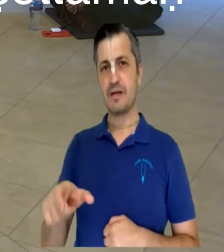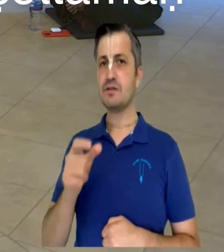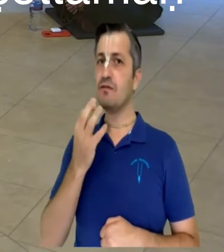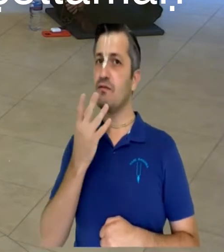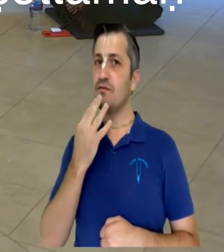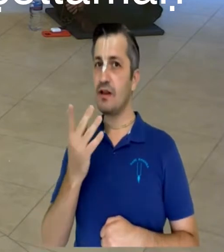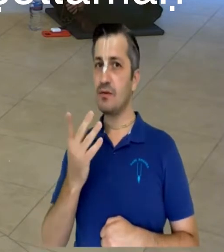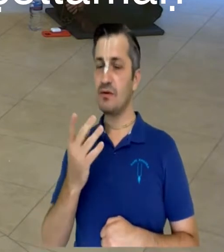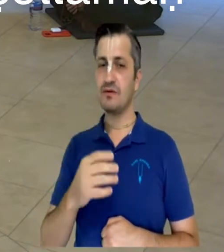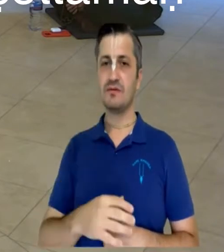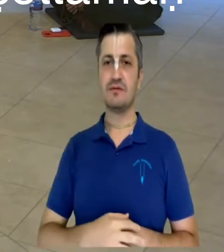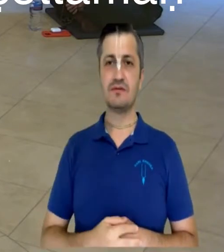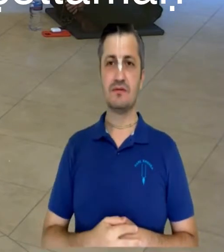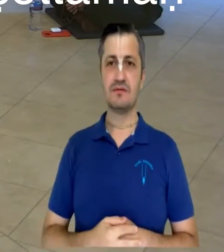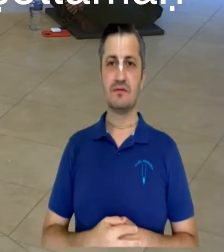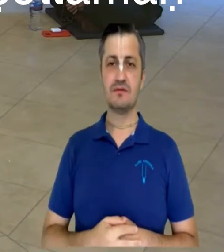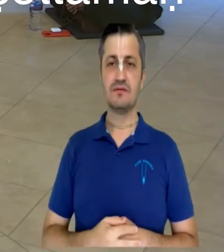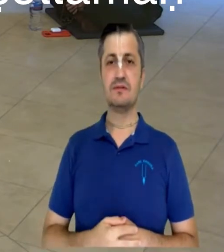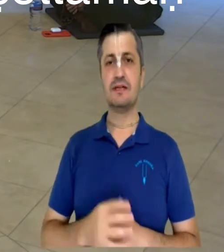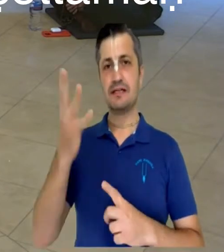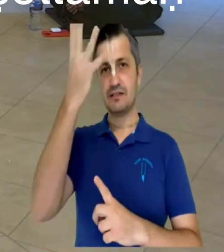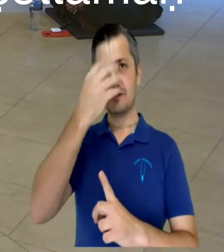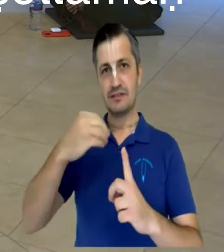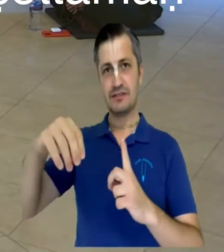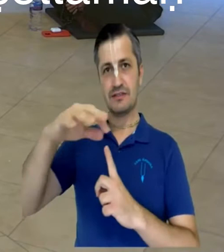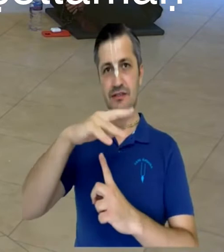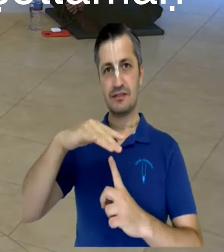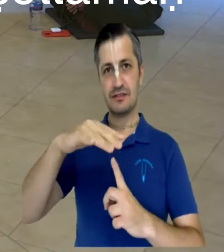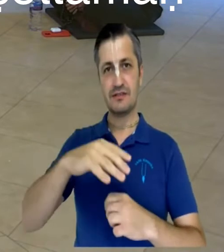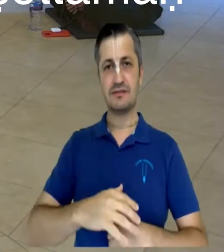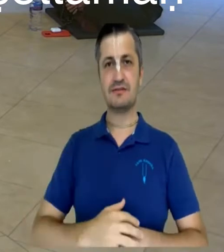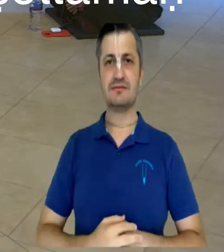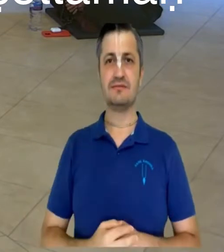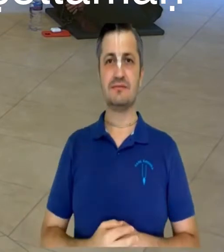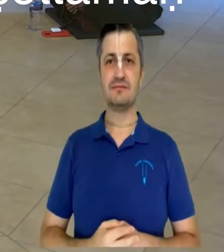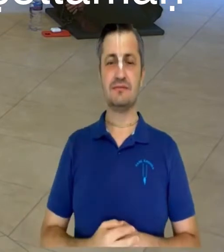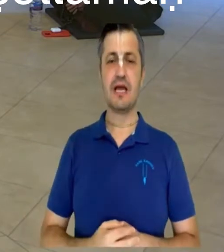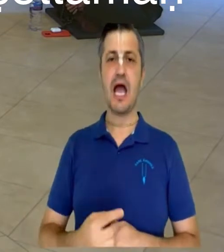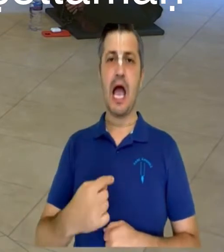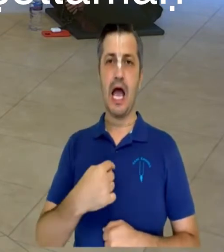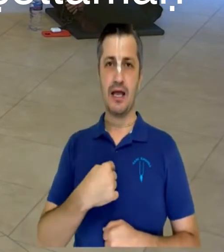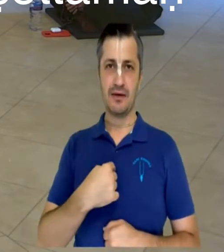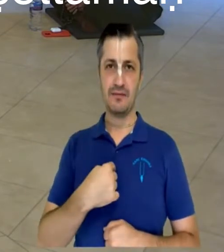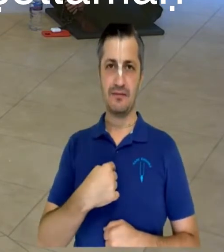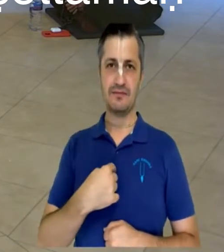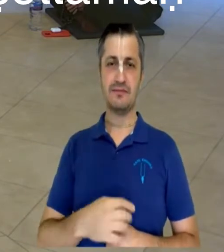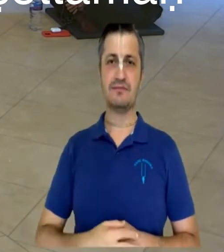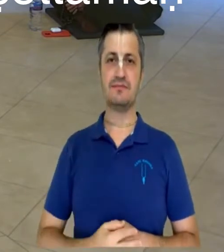Atita, transcendental. Aham, I am.